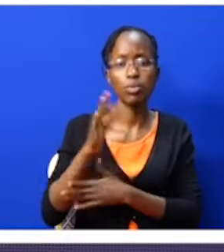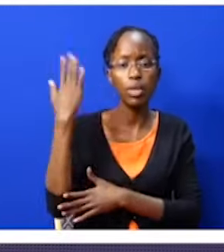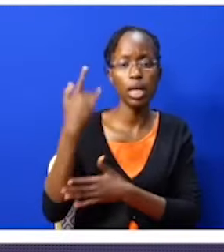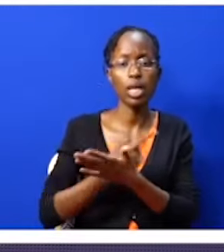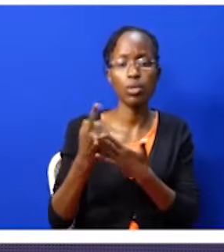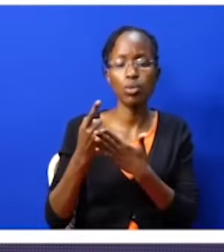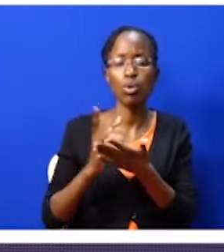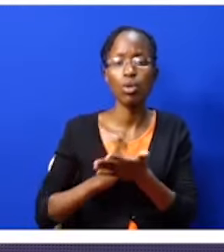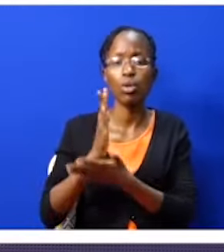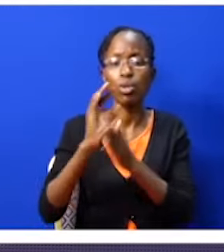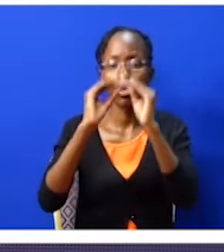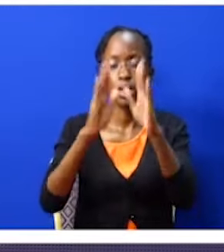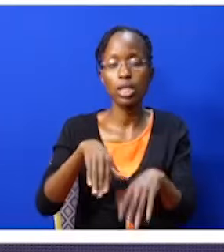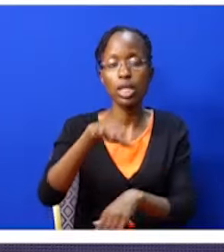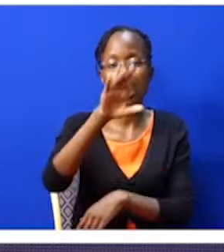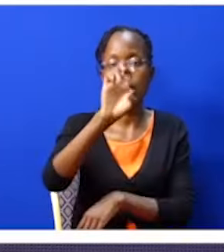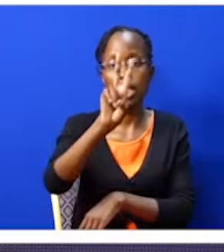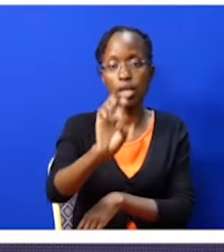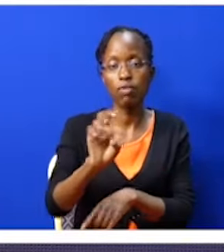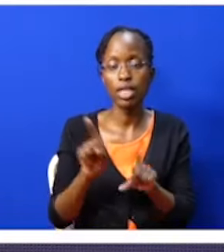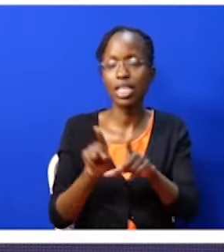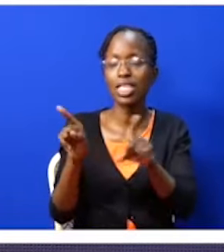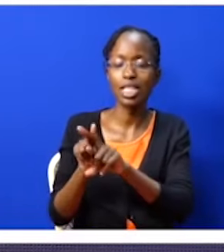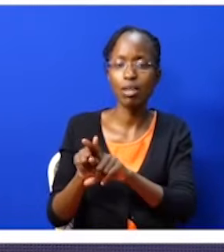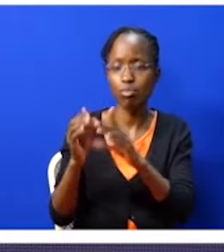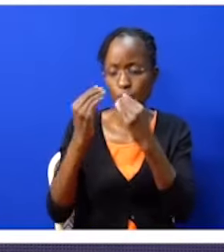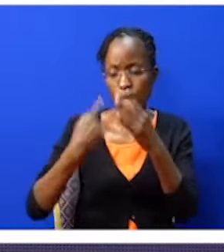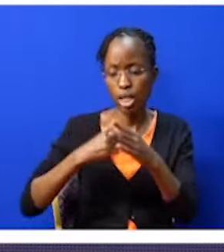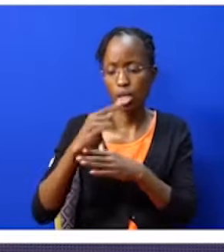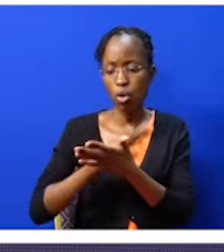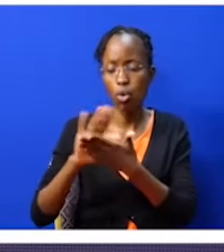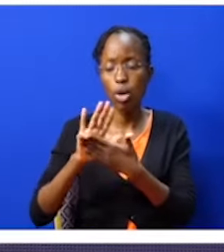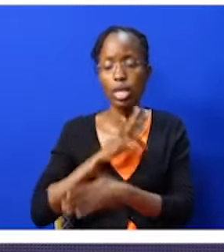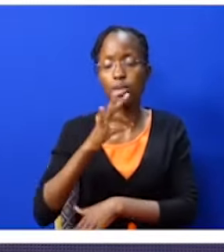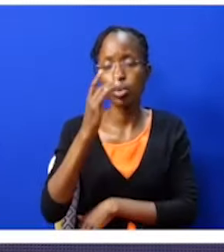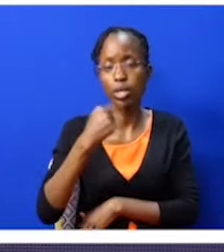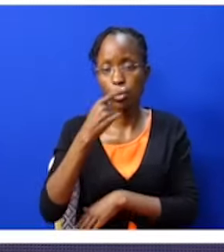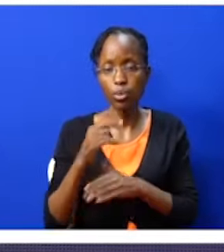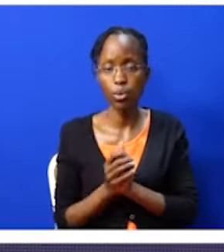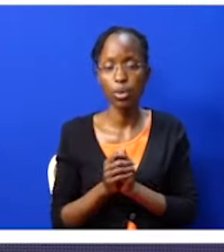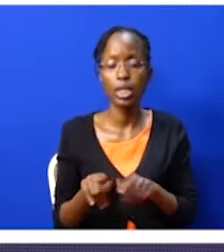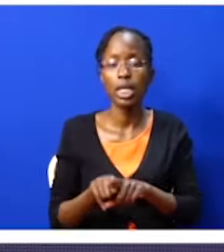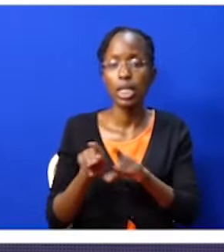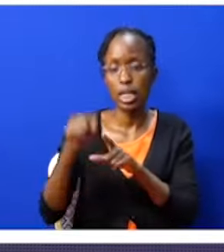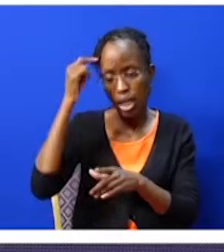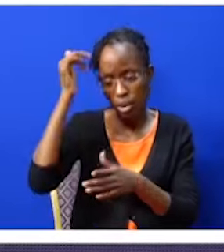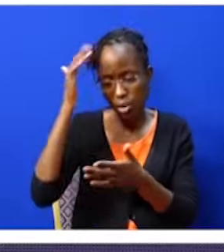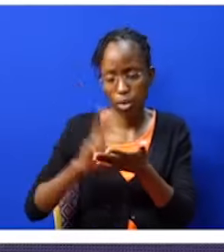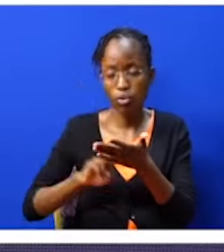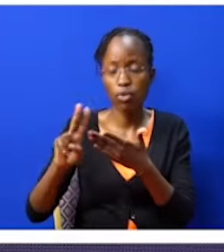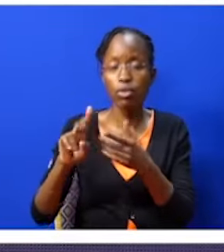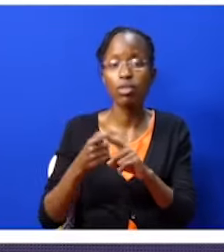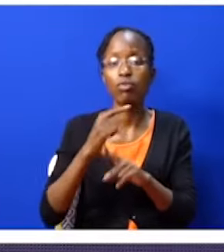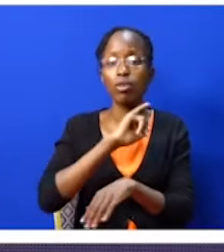teacher, Teacher Eve. She took us through the lesson on who is the Holy Spirit. And the memory verse was, of